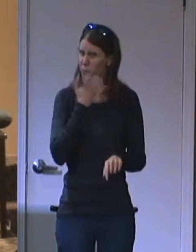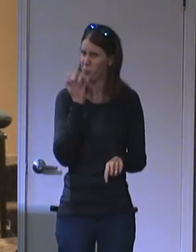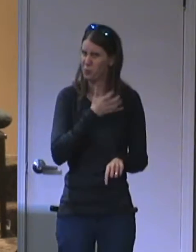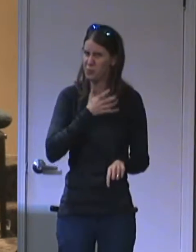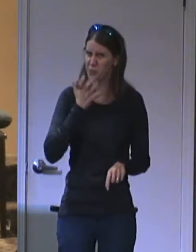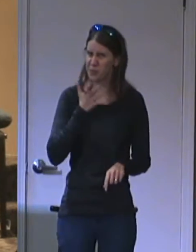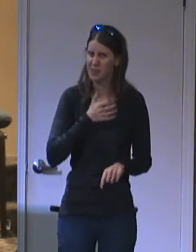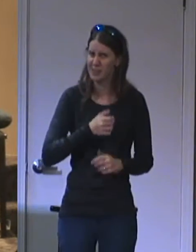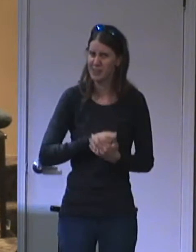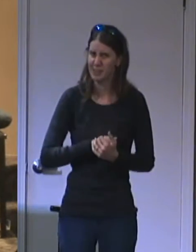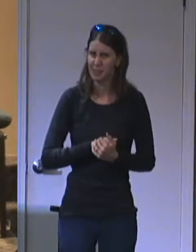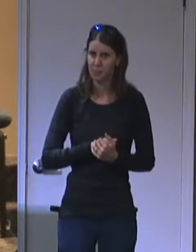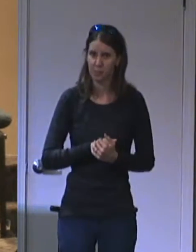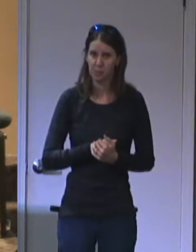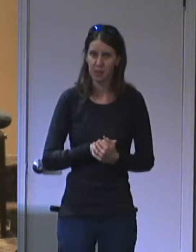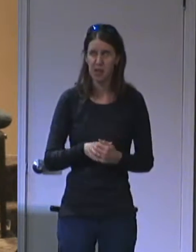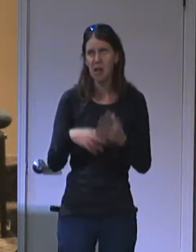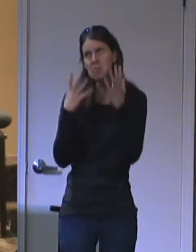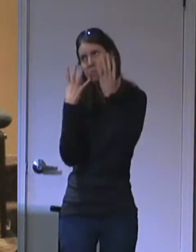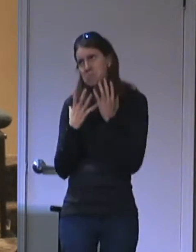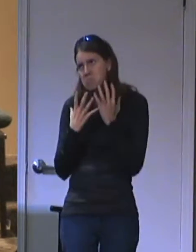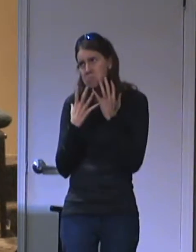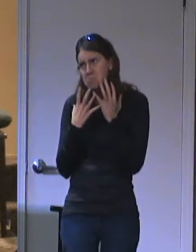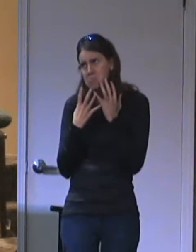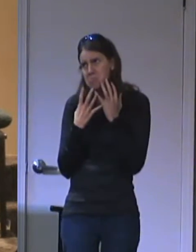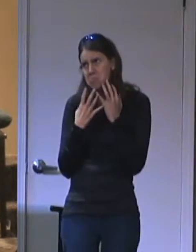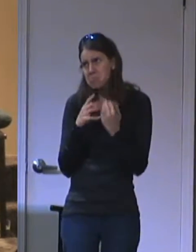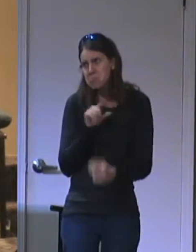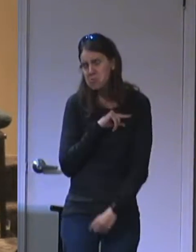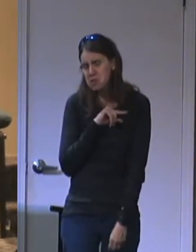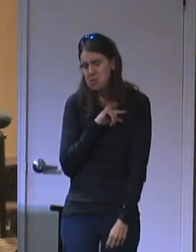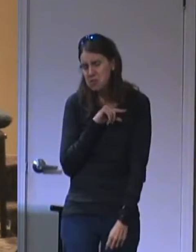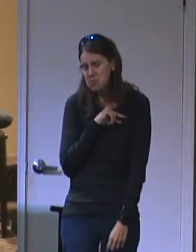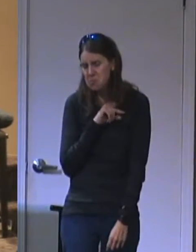And we're all frustrated and depressed and discouraged as Christians.